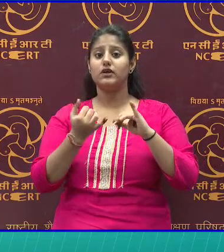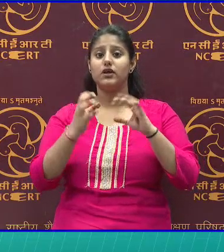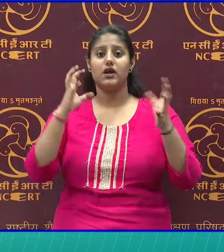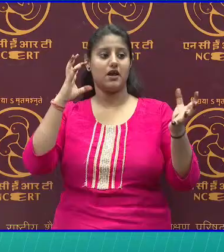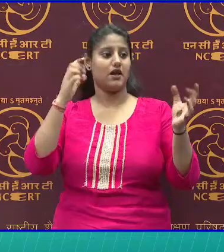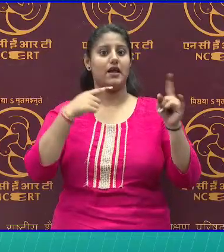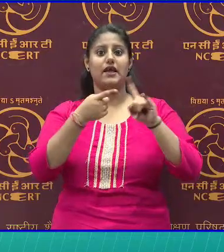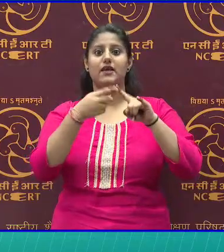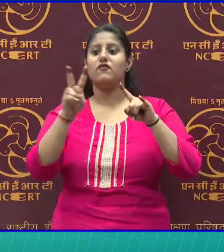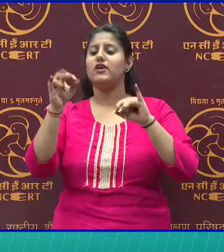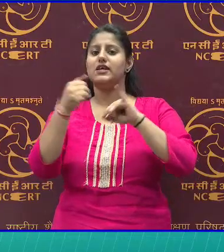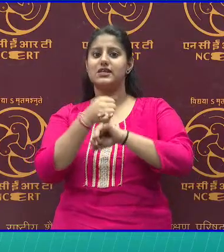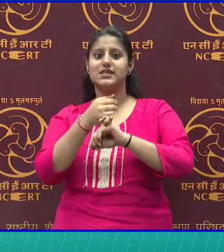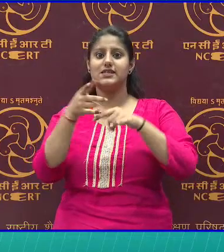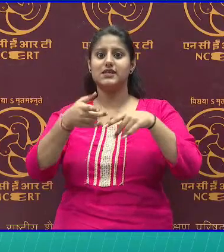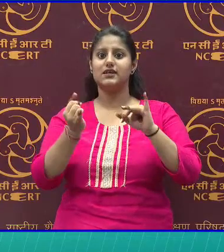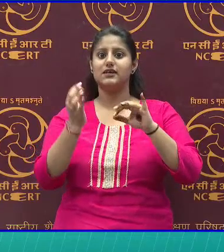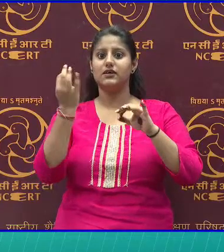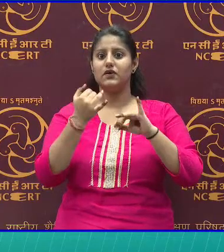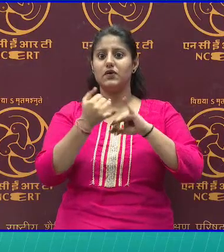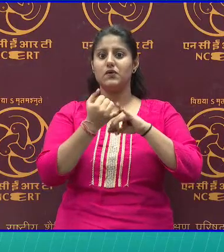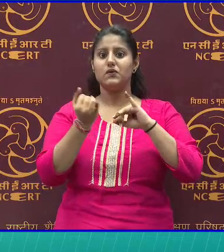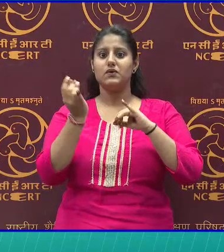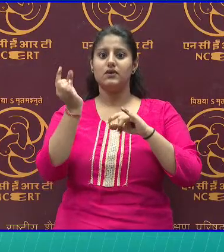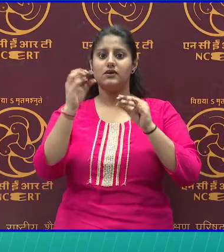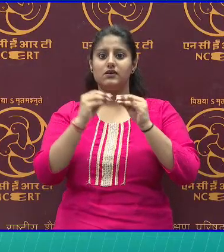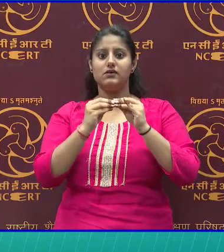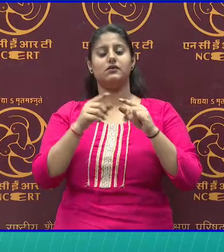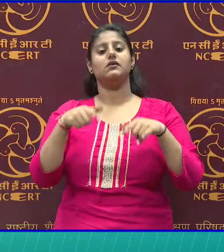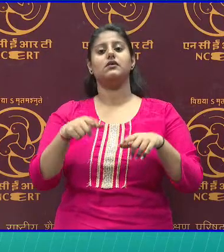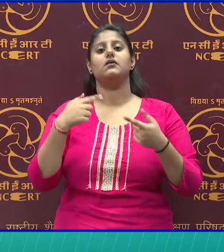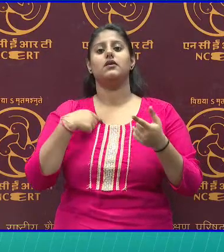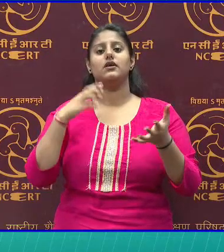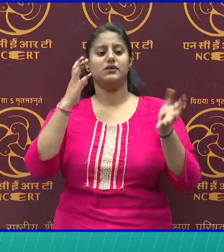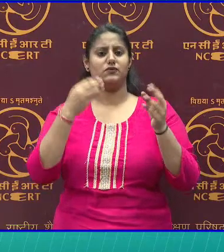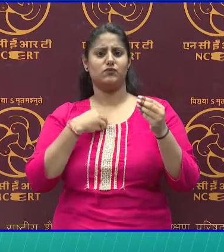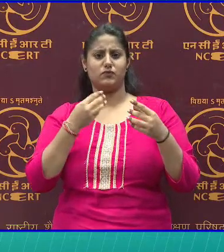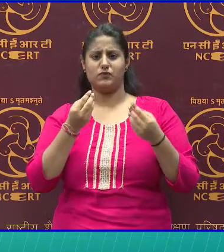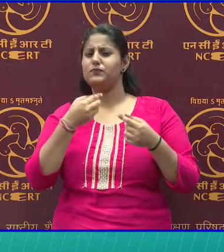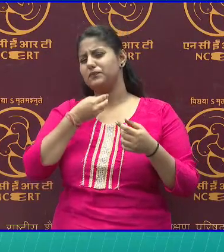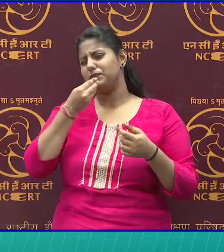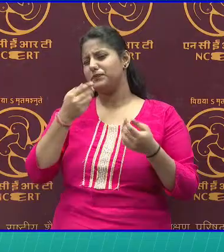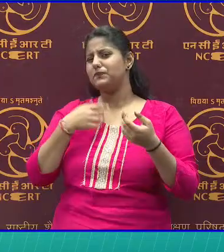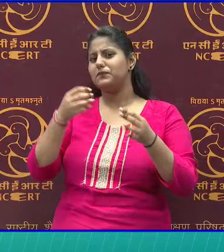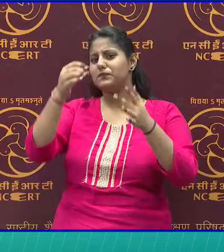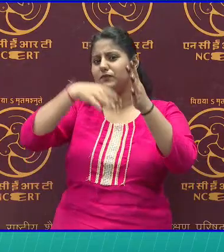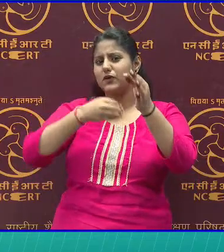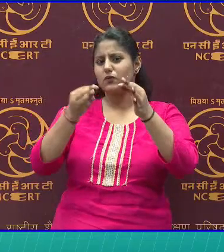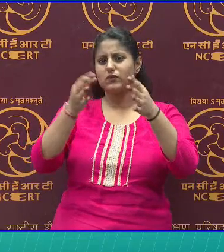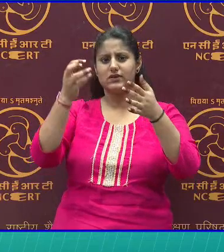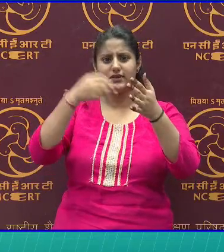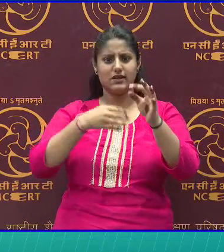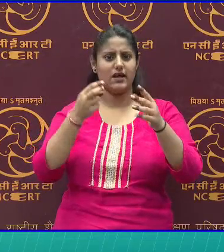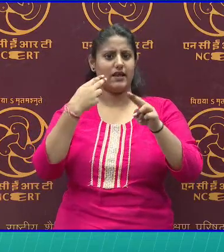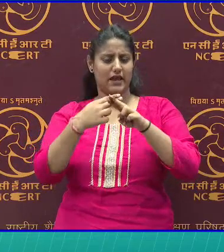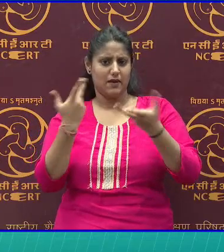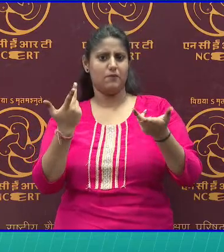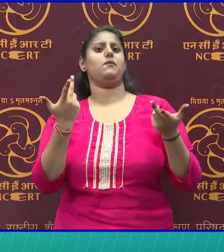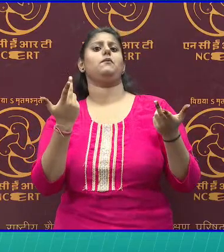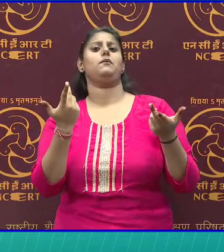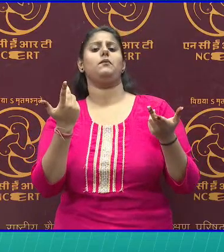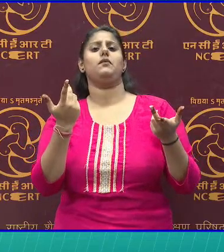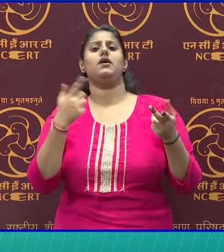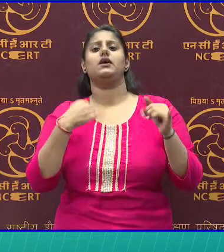environmental science earlier, and now the nomenclature is different. So please tell us about the name and also